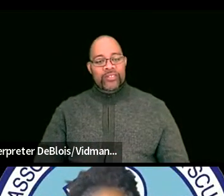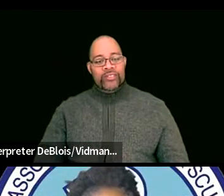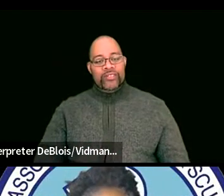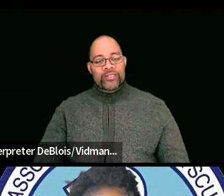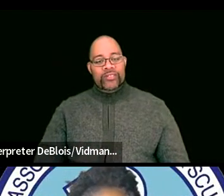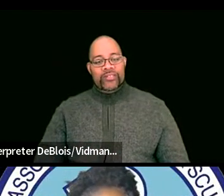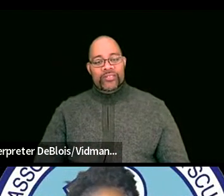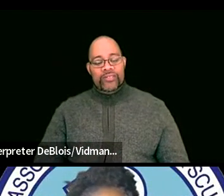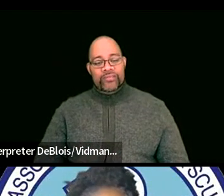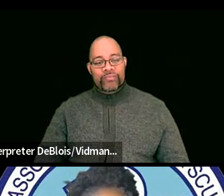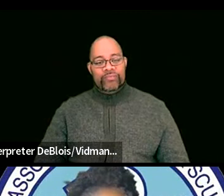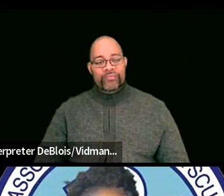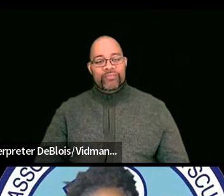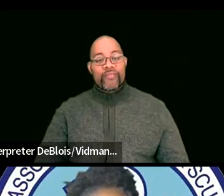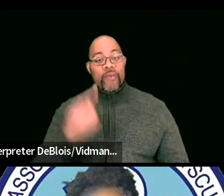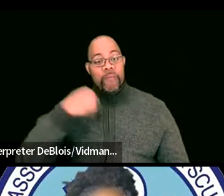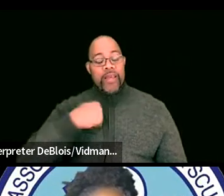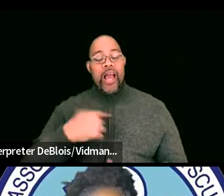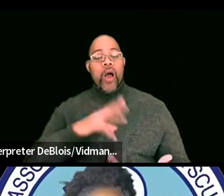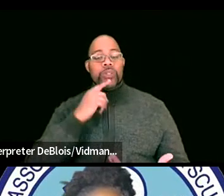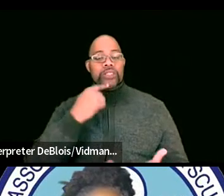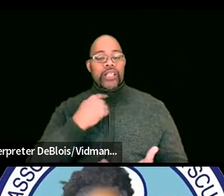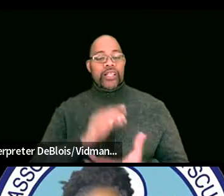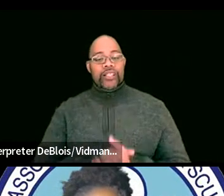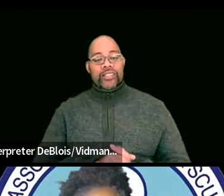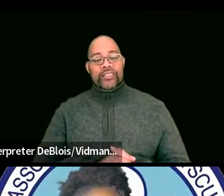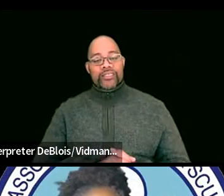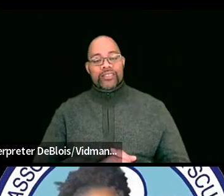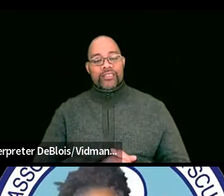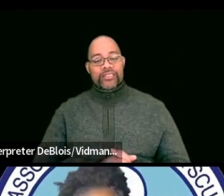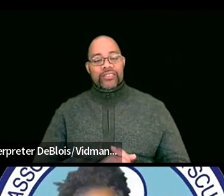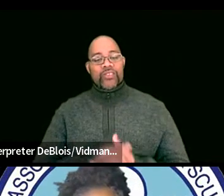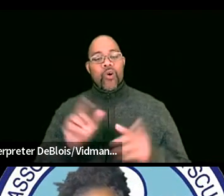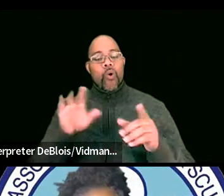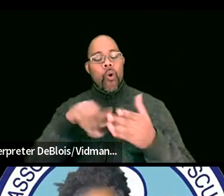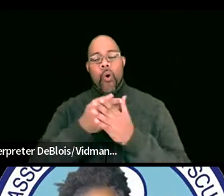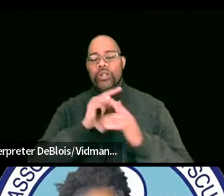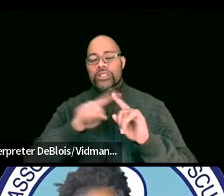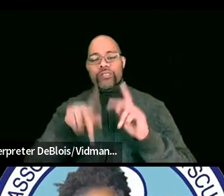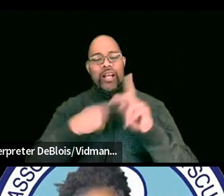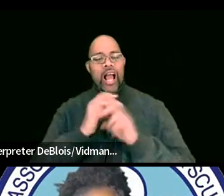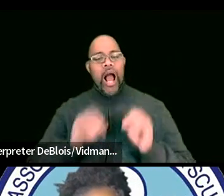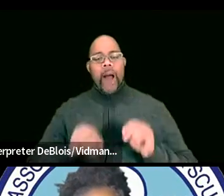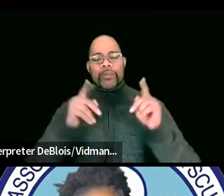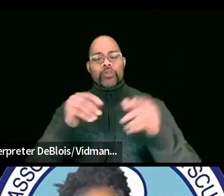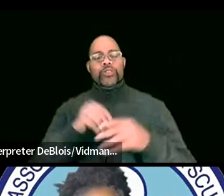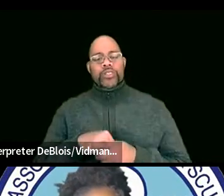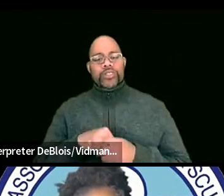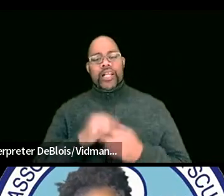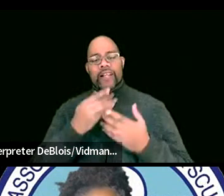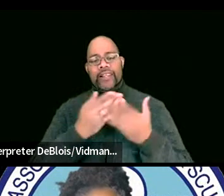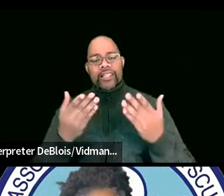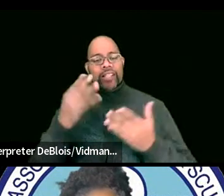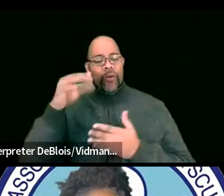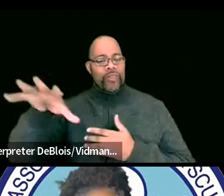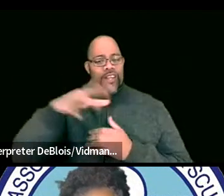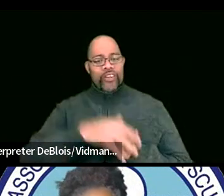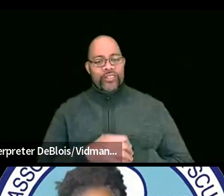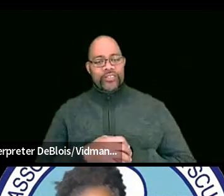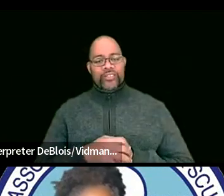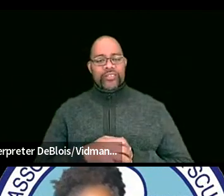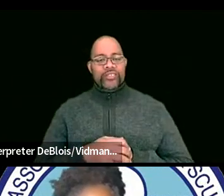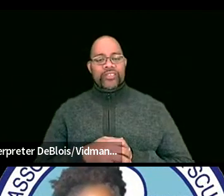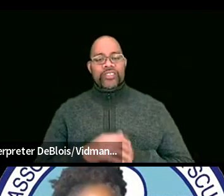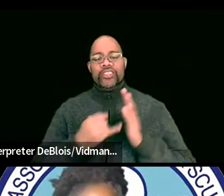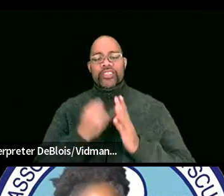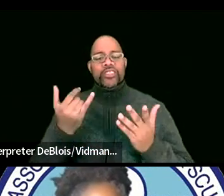it. Yeah, as for me, I would say there's all sorts of opportunities and things out there. It's